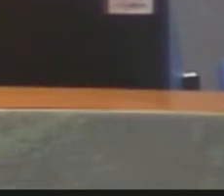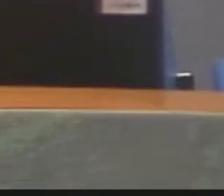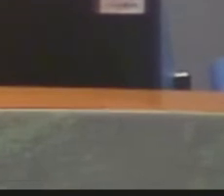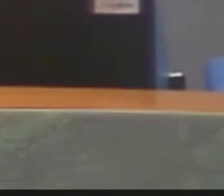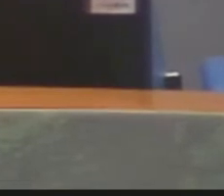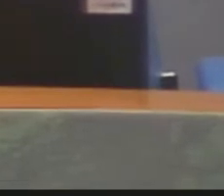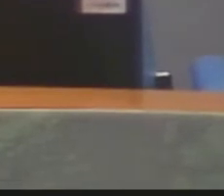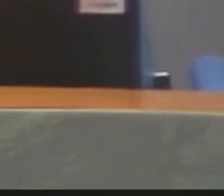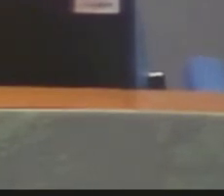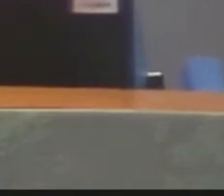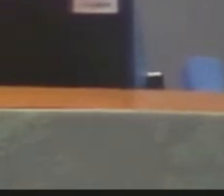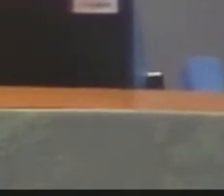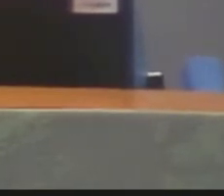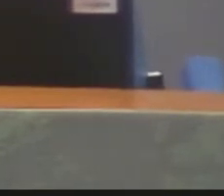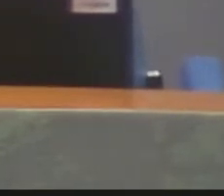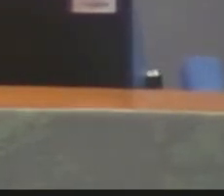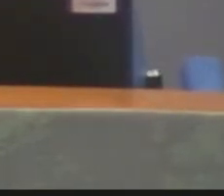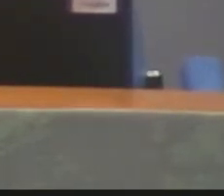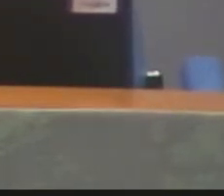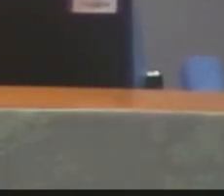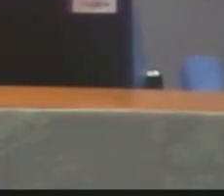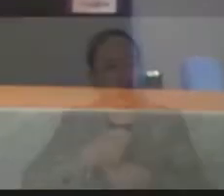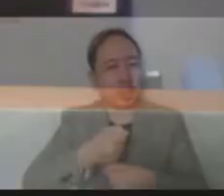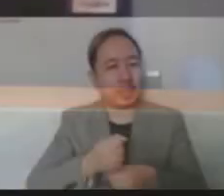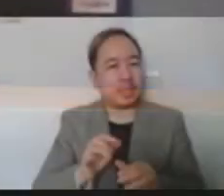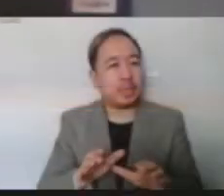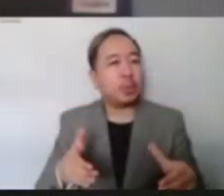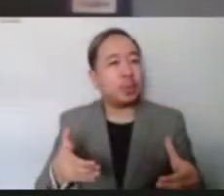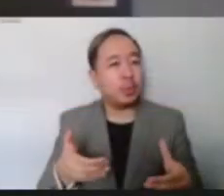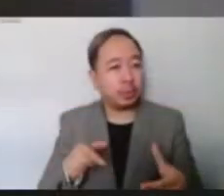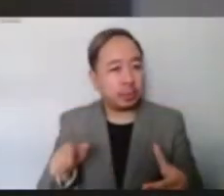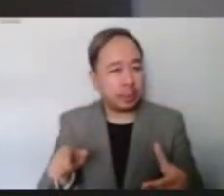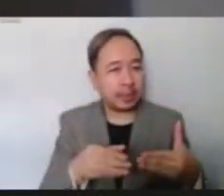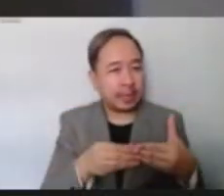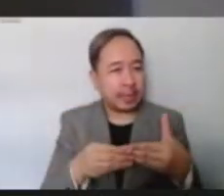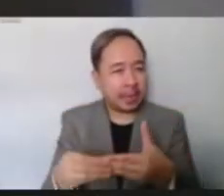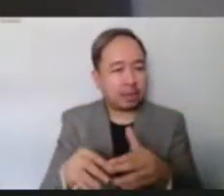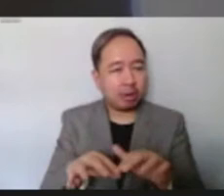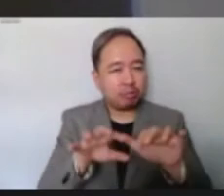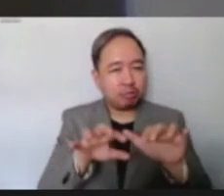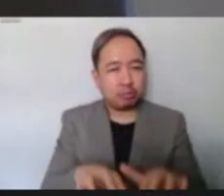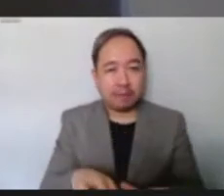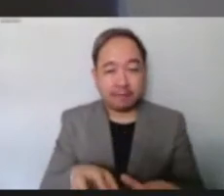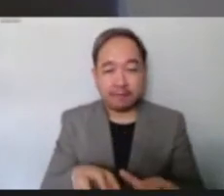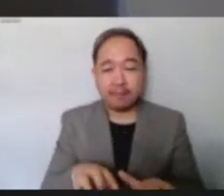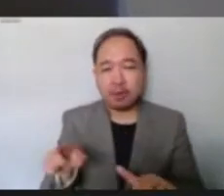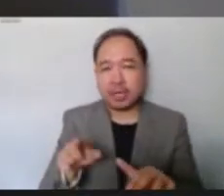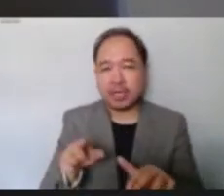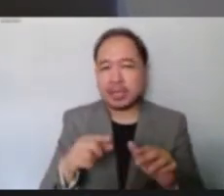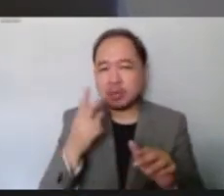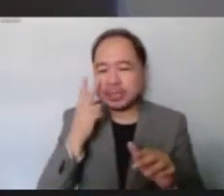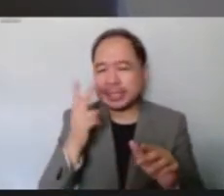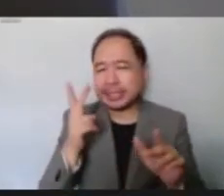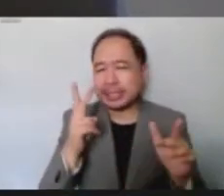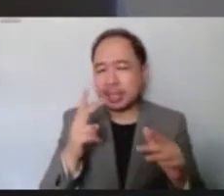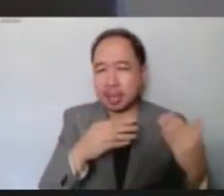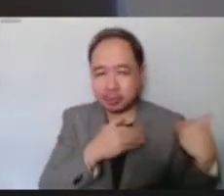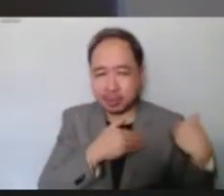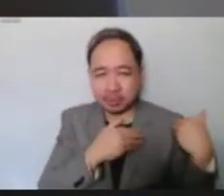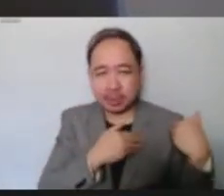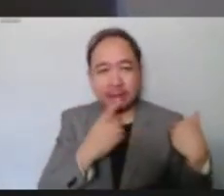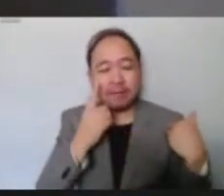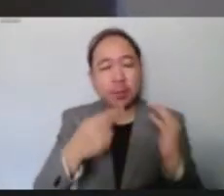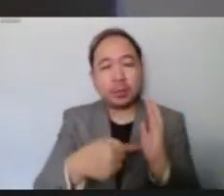group which led the drafting of the terms of reference for the technical expert group on environment and development as contained in